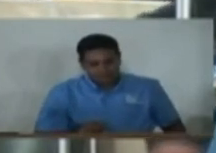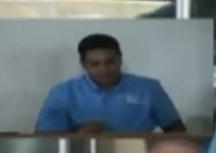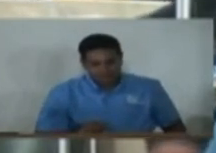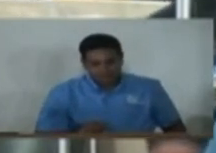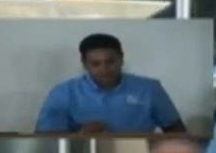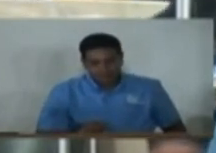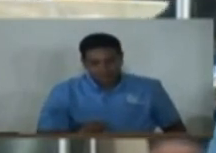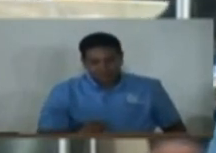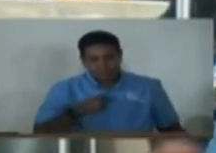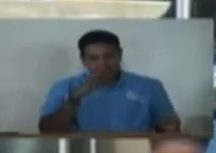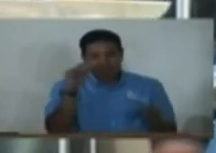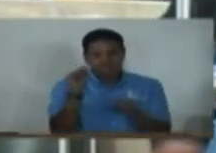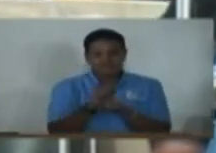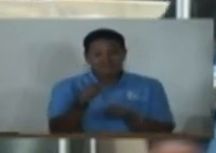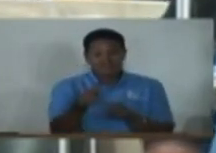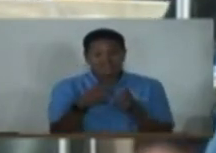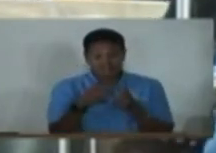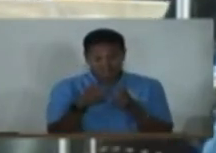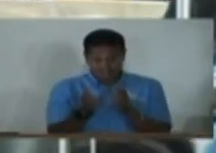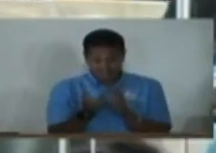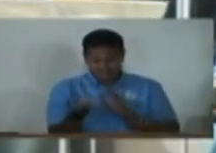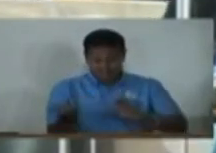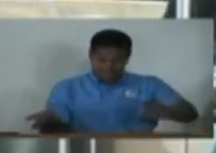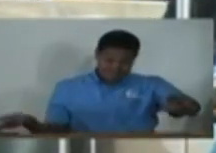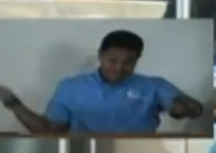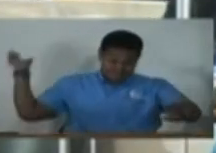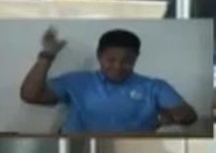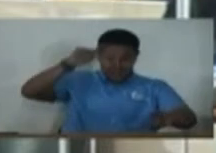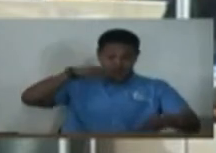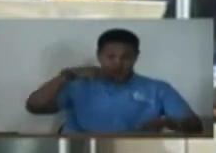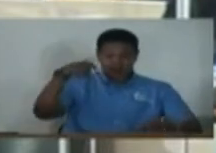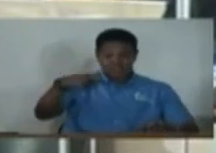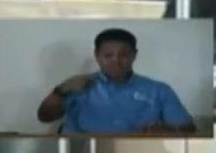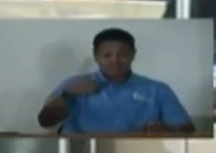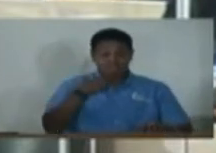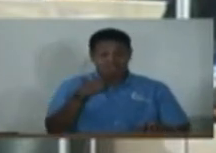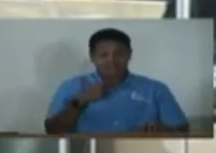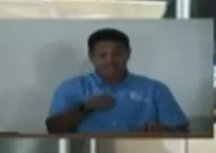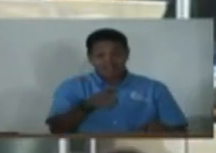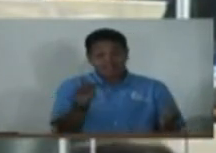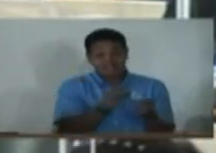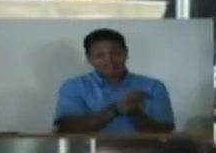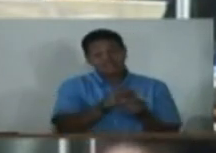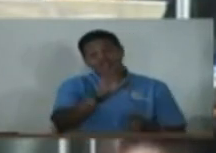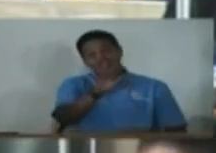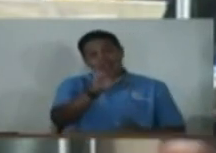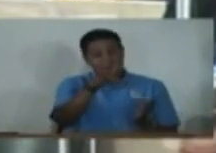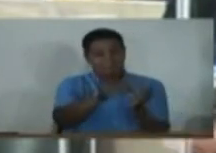that this ball is going to spin and knock out your middle stump.